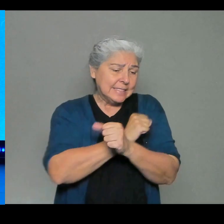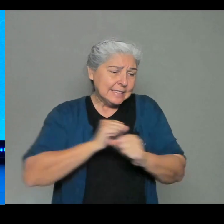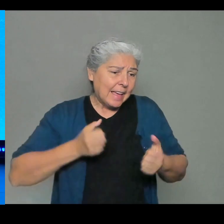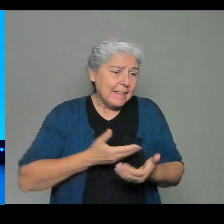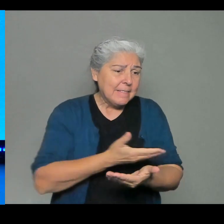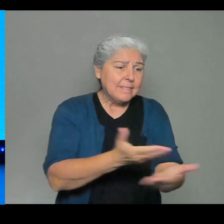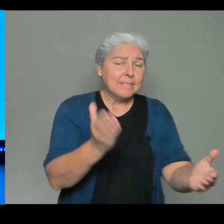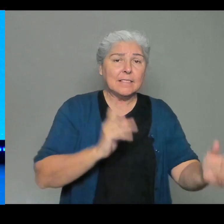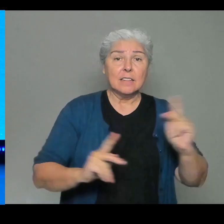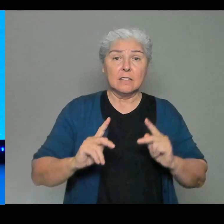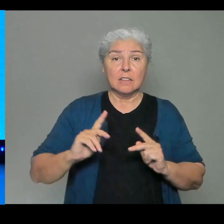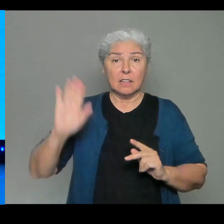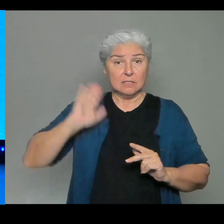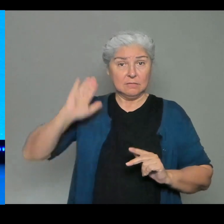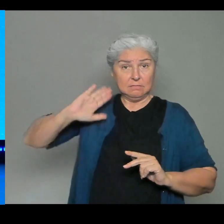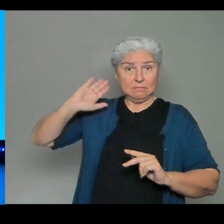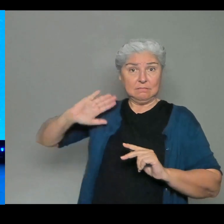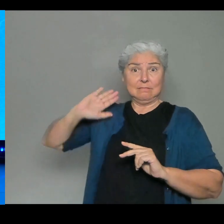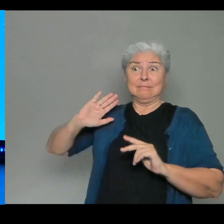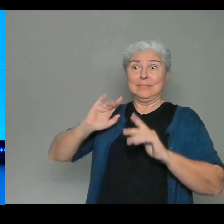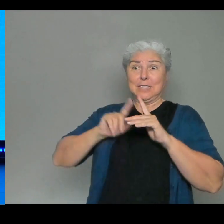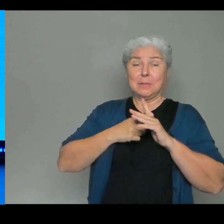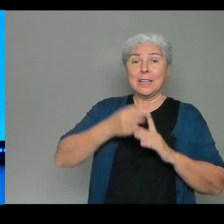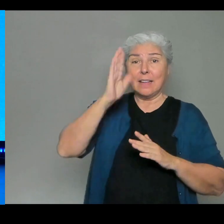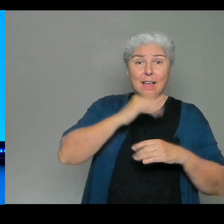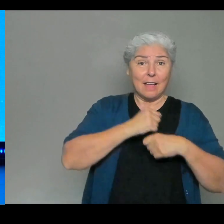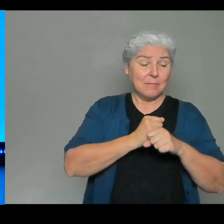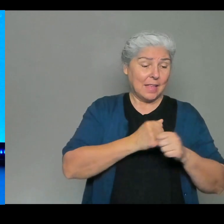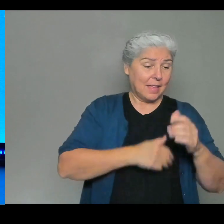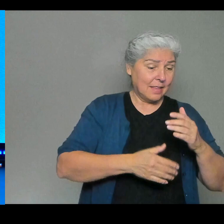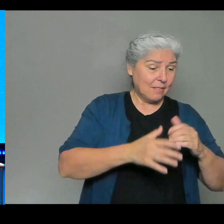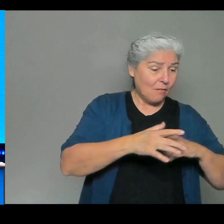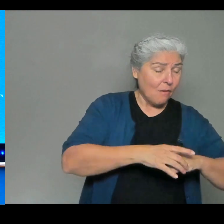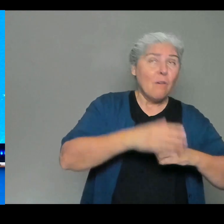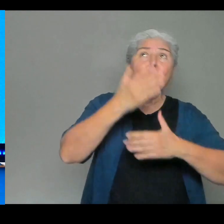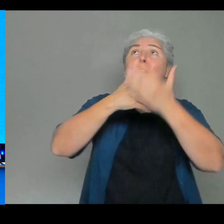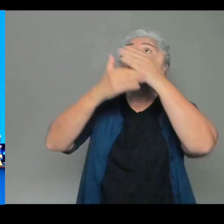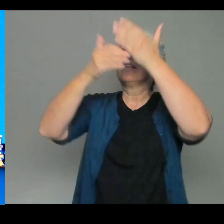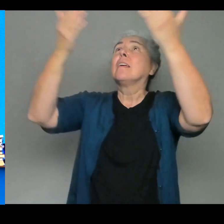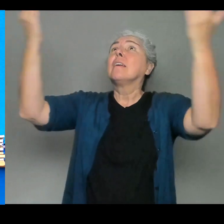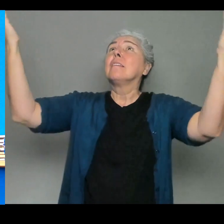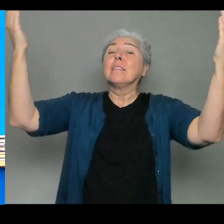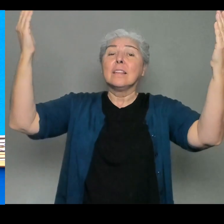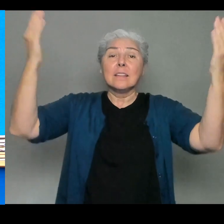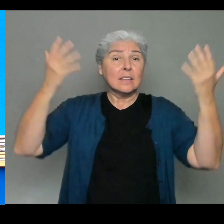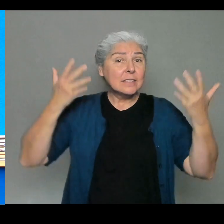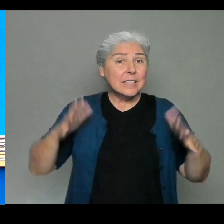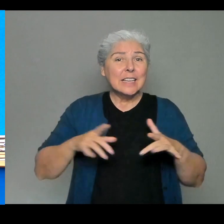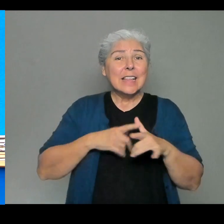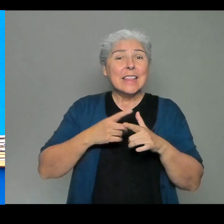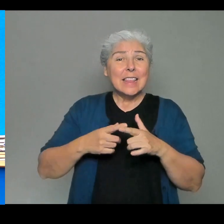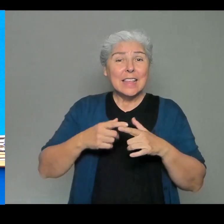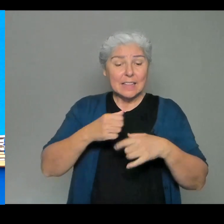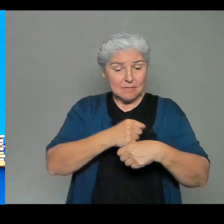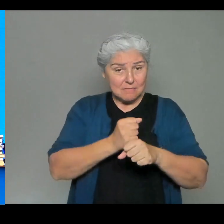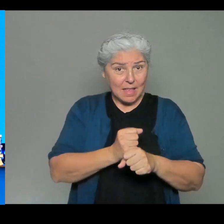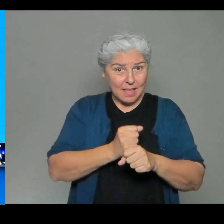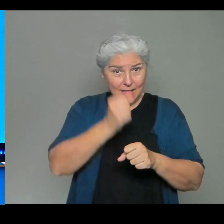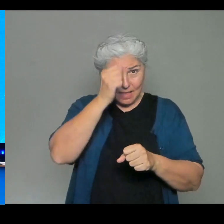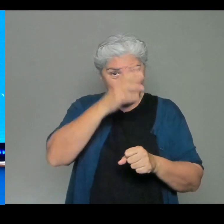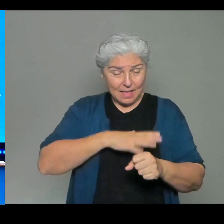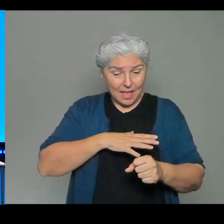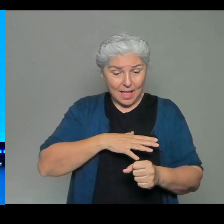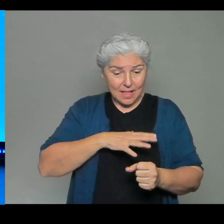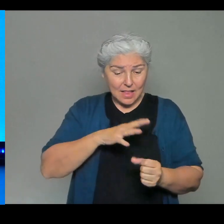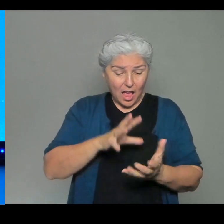rescue of people. In the beginning, God created the heavens and the earth. This book, Genesis, down here, the first book. And God created the heavens and the earth. And then he created man in